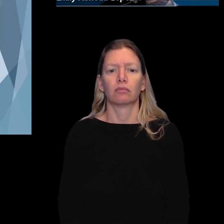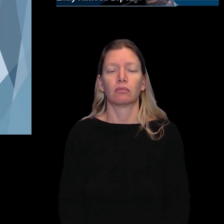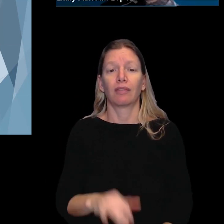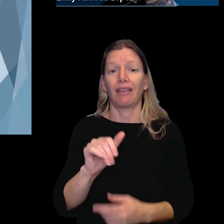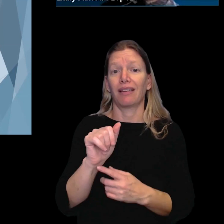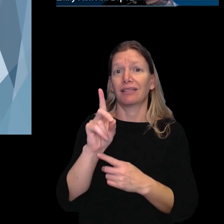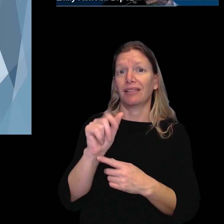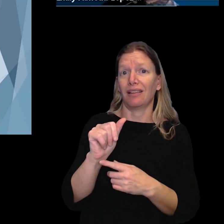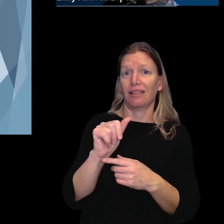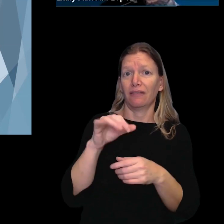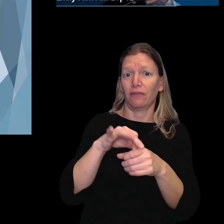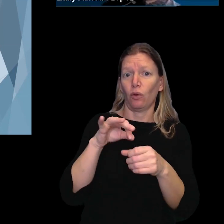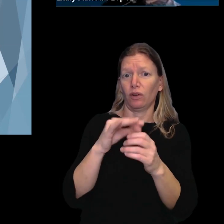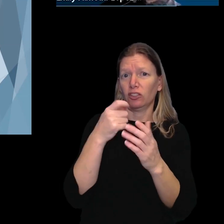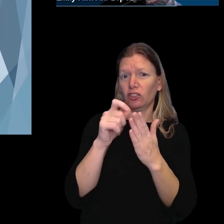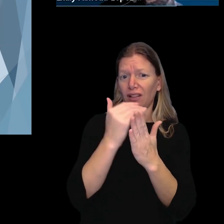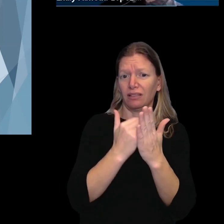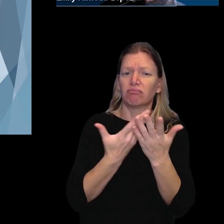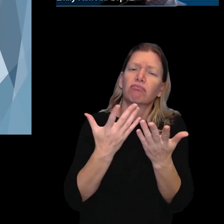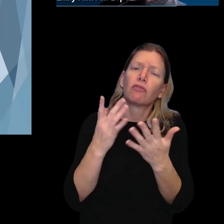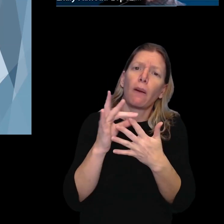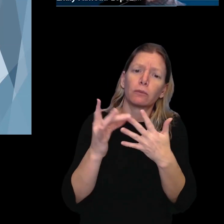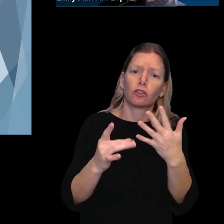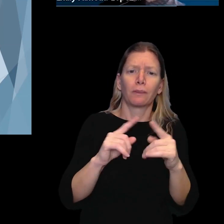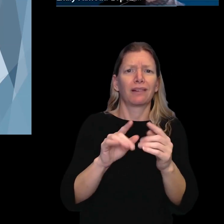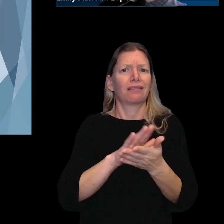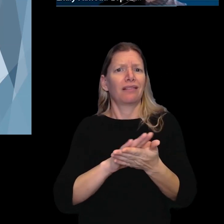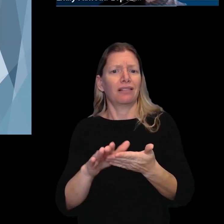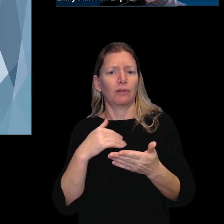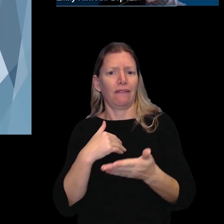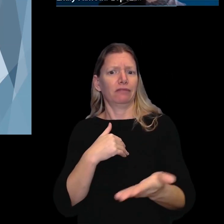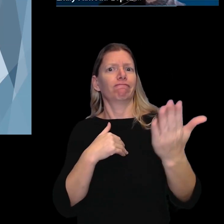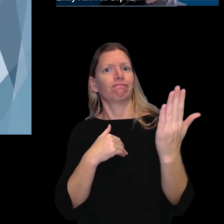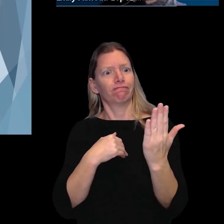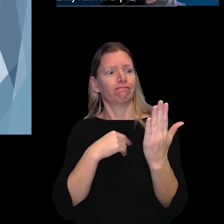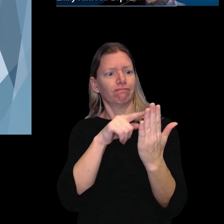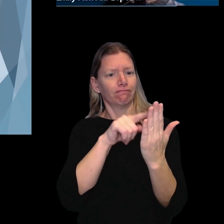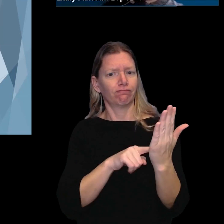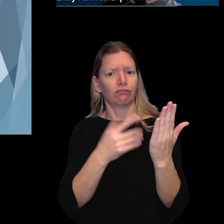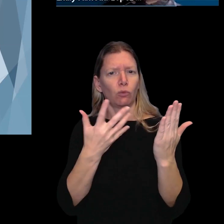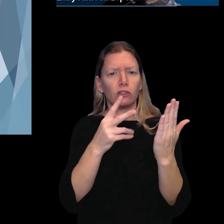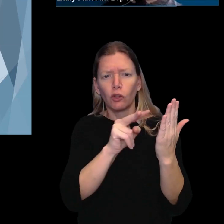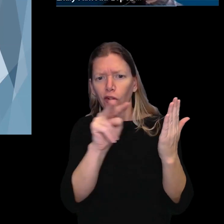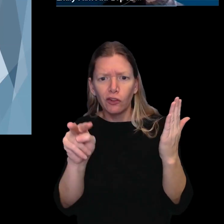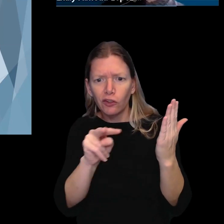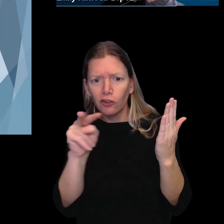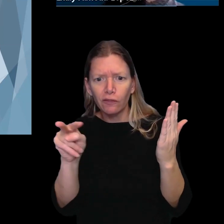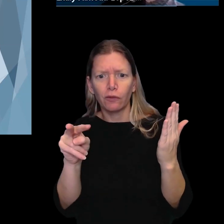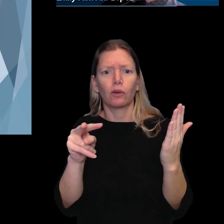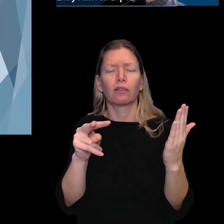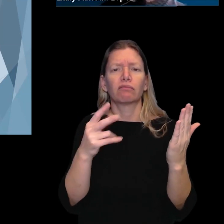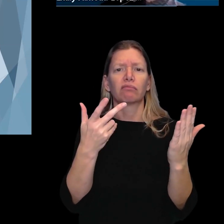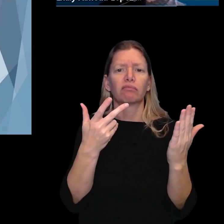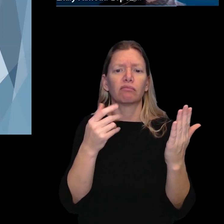and That's optional, but it might be good to have that on hand just so you kind of have like almost a physical copy